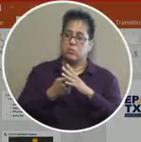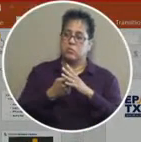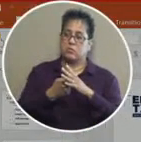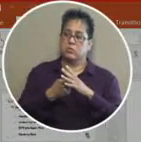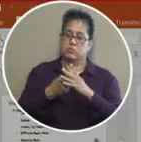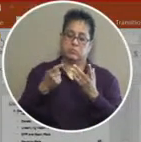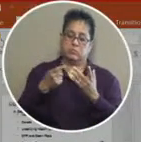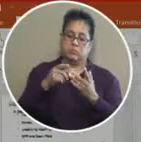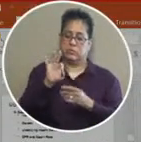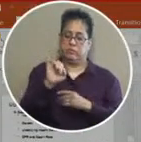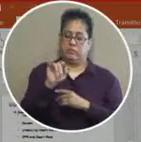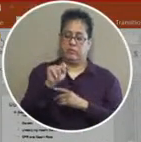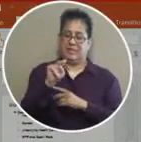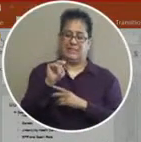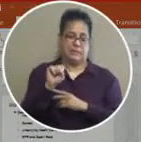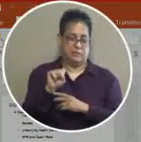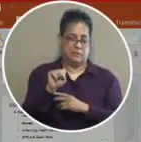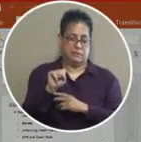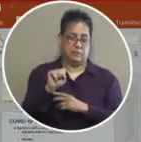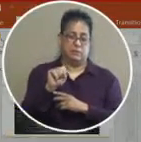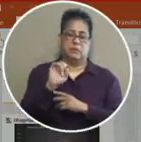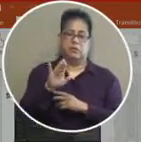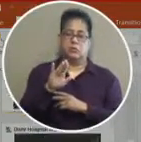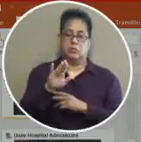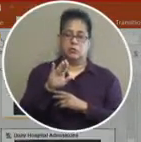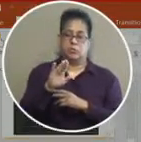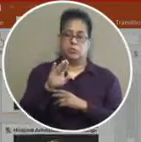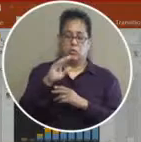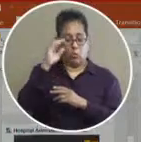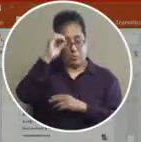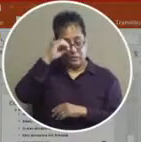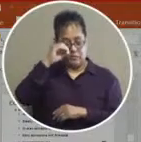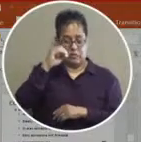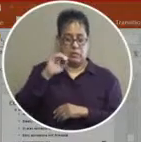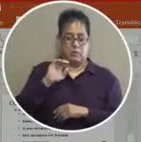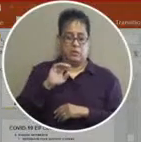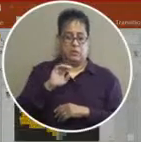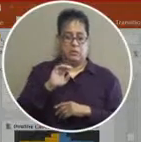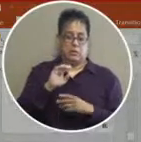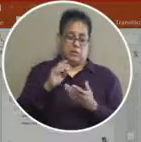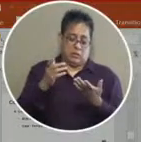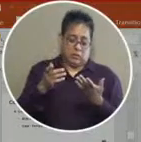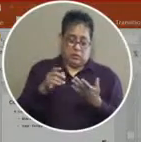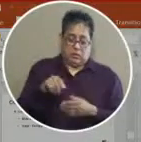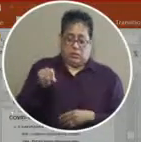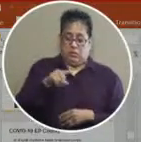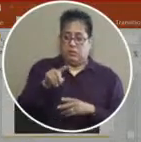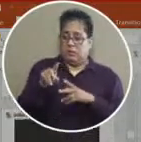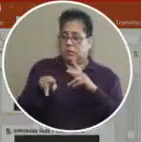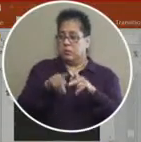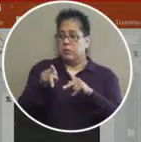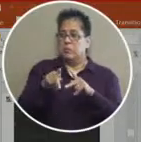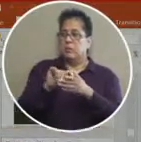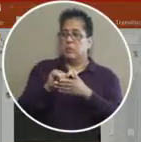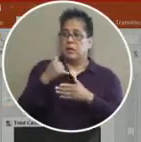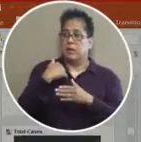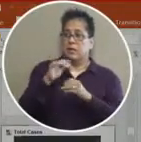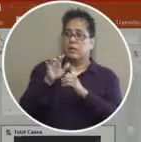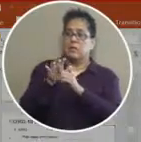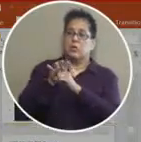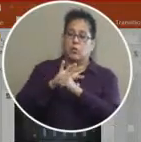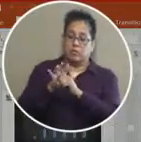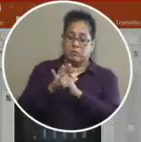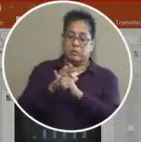the fitness. In your expert opinion, do you feel that those that might have had or that had the COVID illness